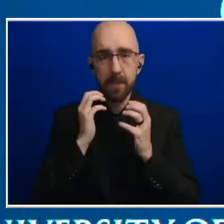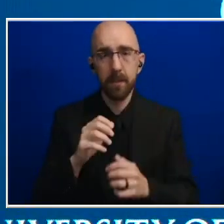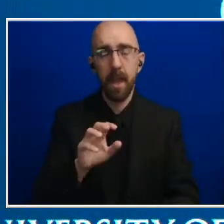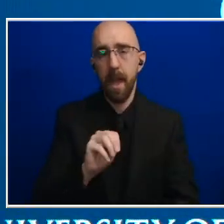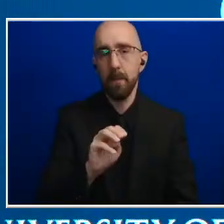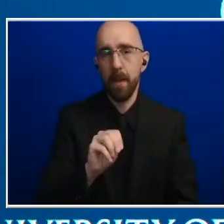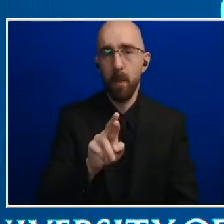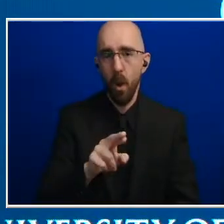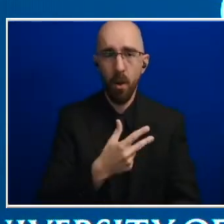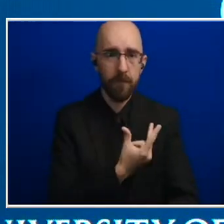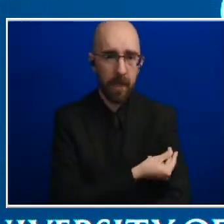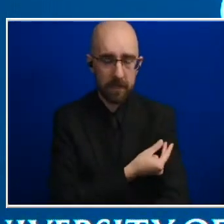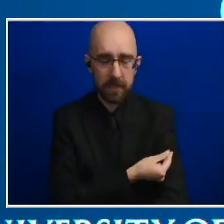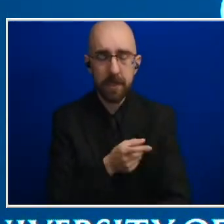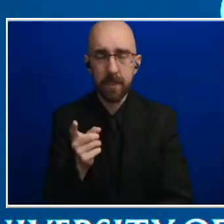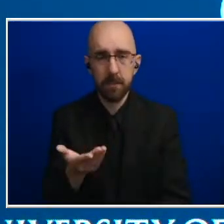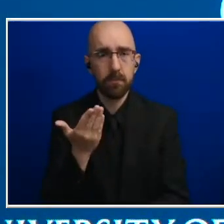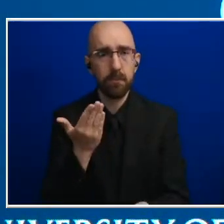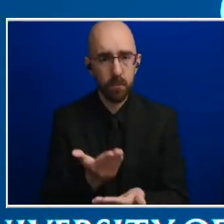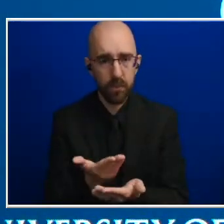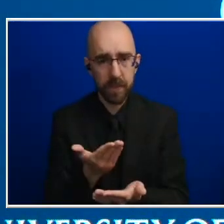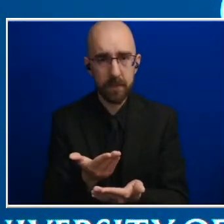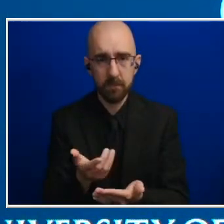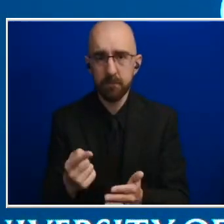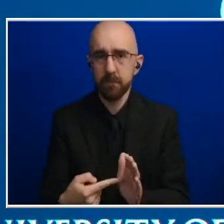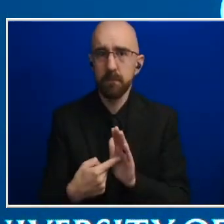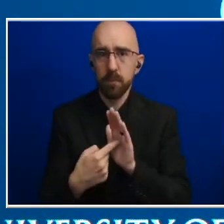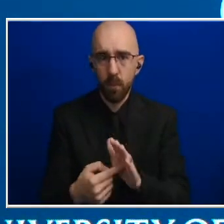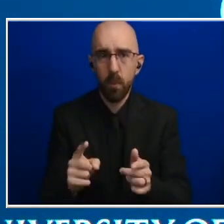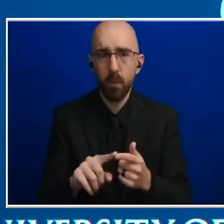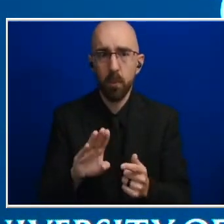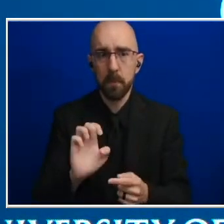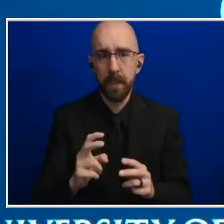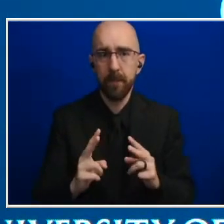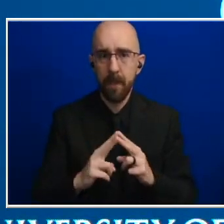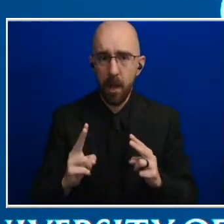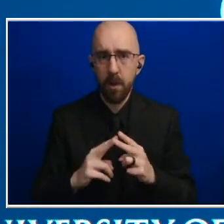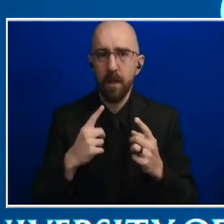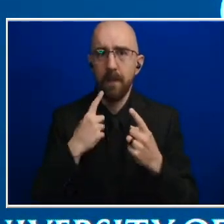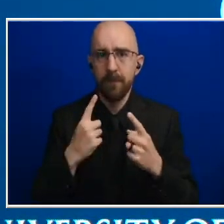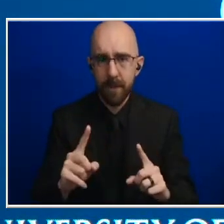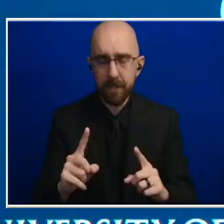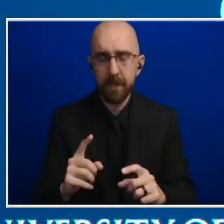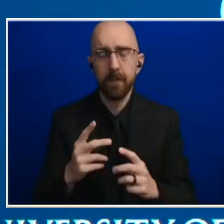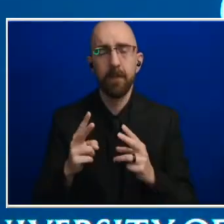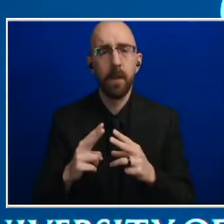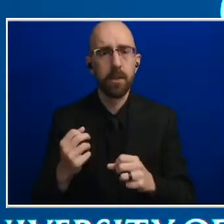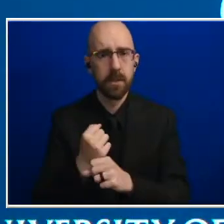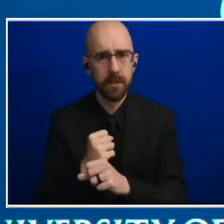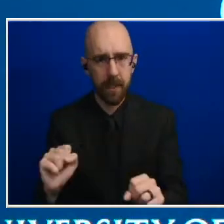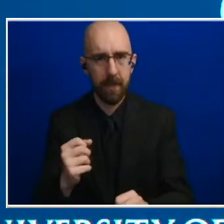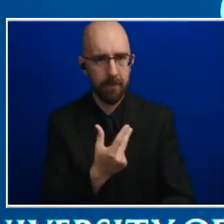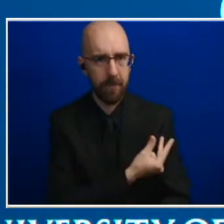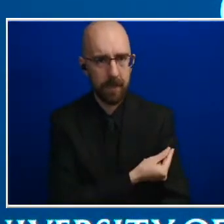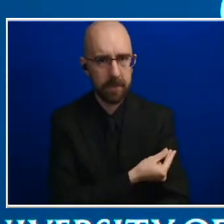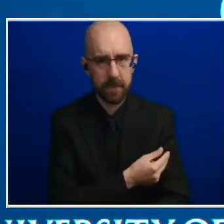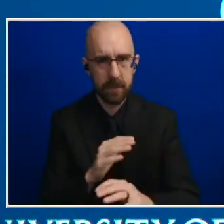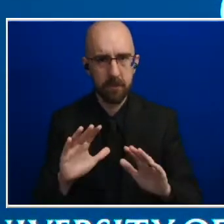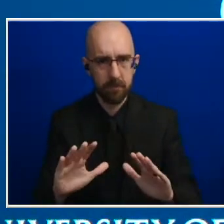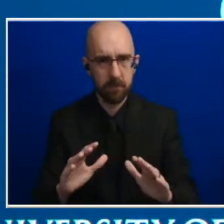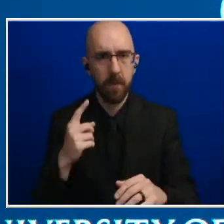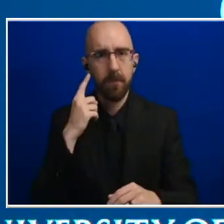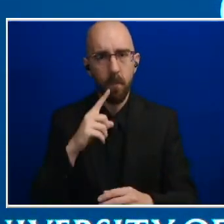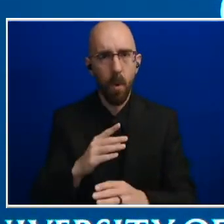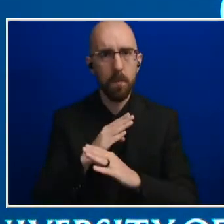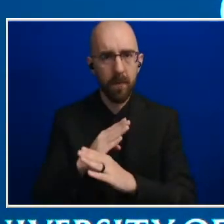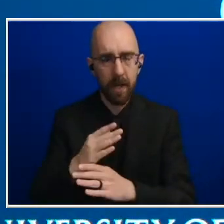has proven and shown to be a very effective and safe vaccine for preventing illness and